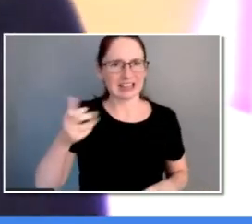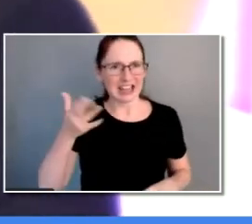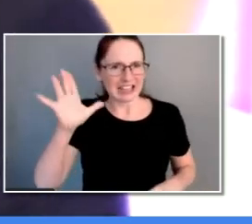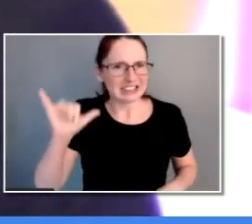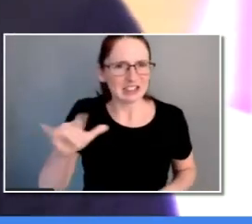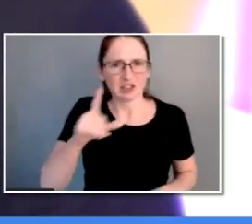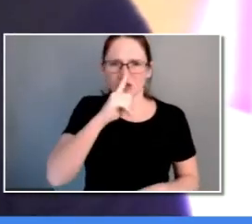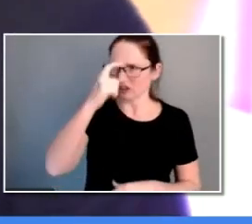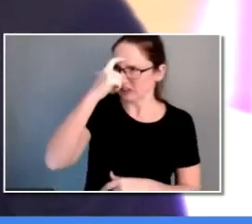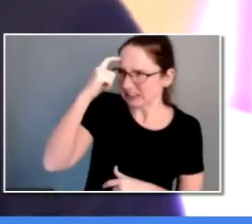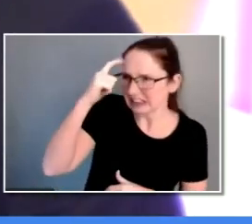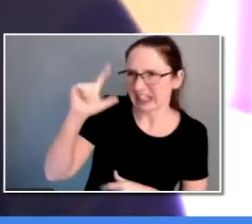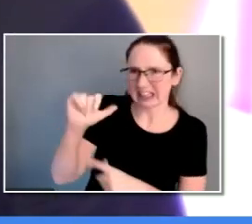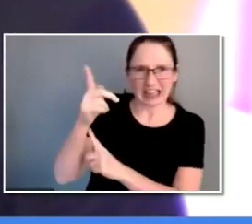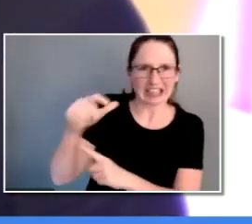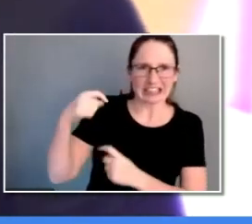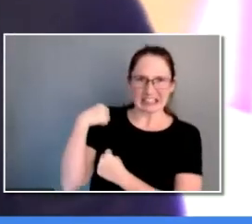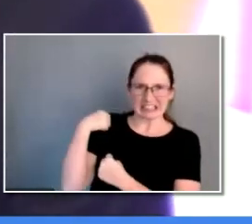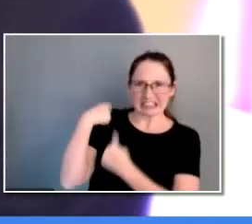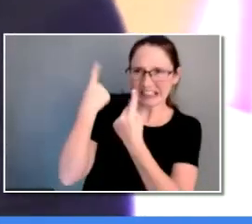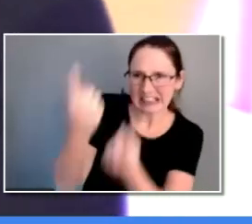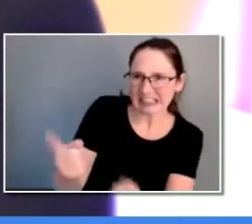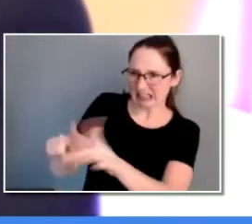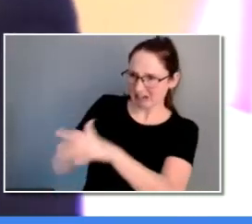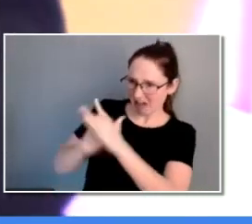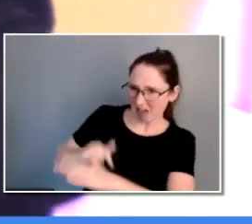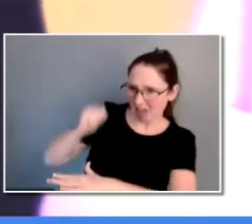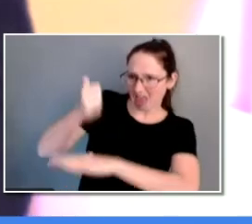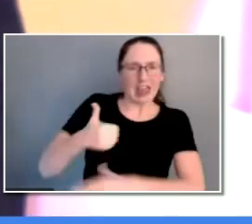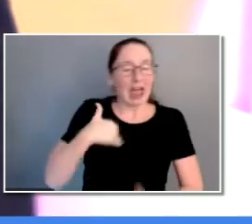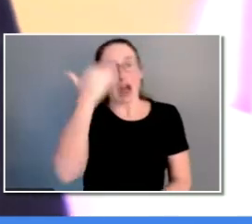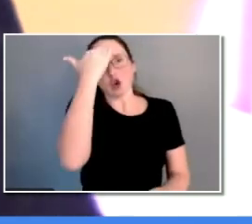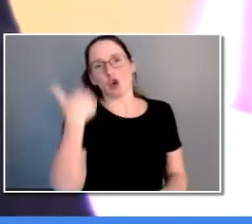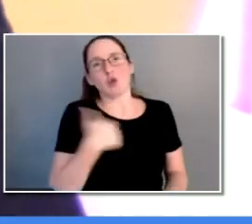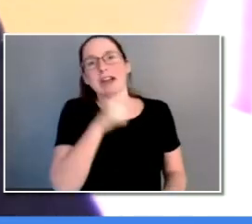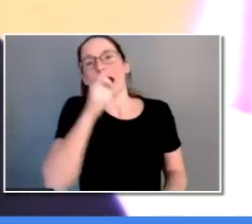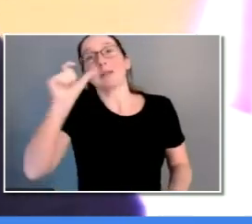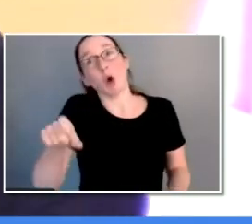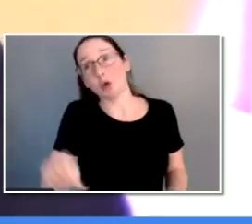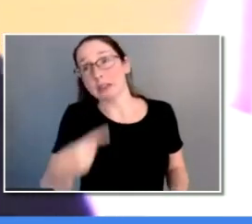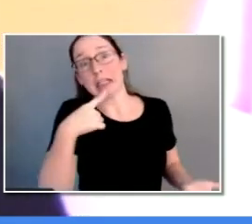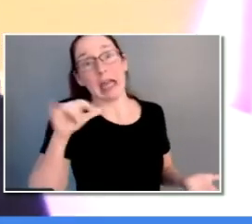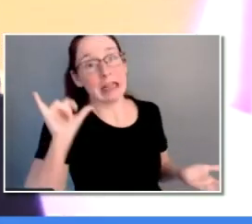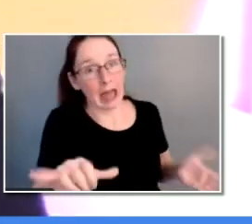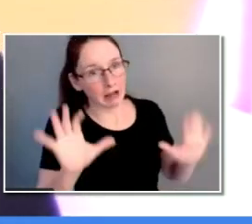part of this country since its inception. And I know we're not supposed to say that.